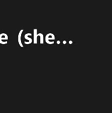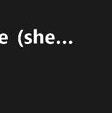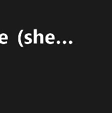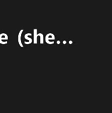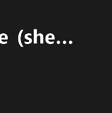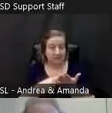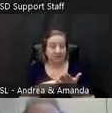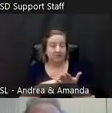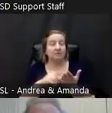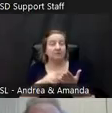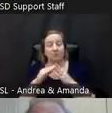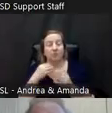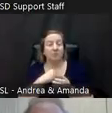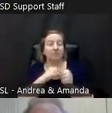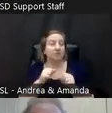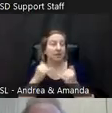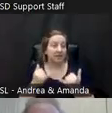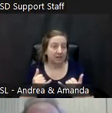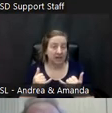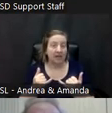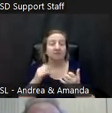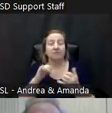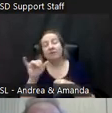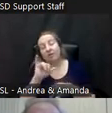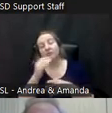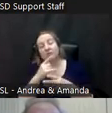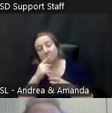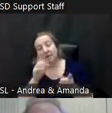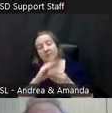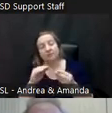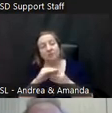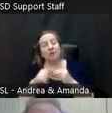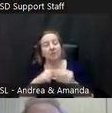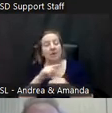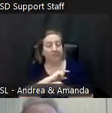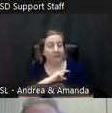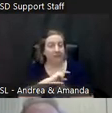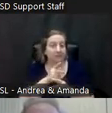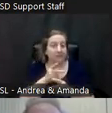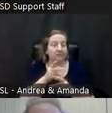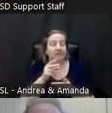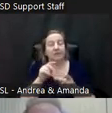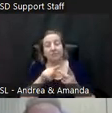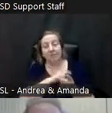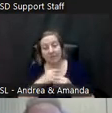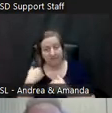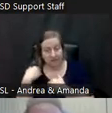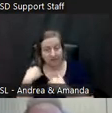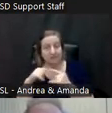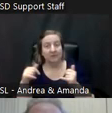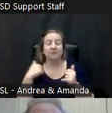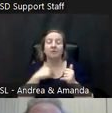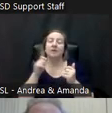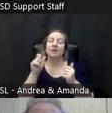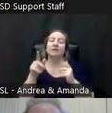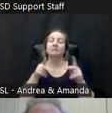or community members can also tell the story about policing and police accountability. We ask members of